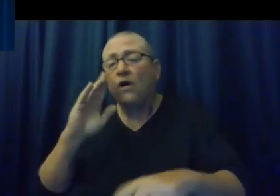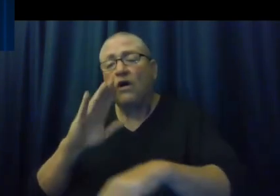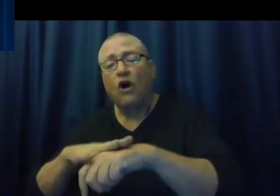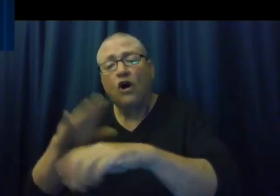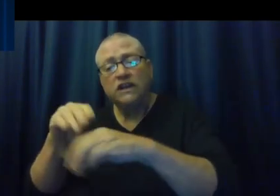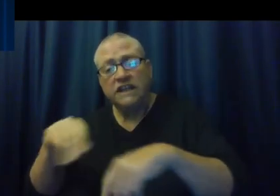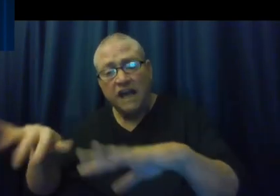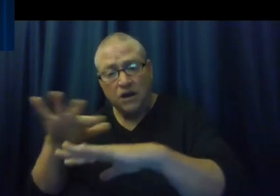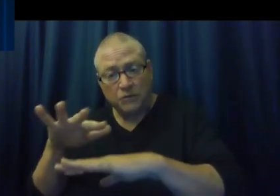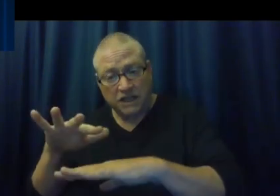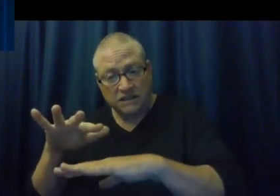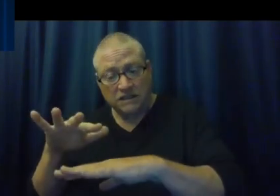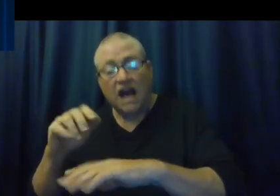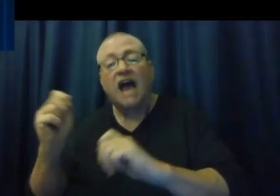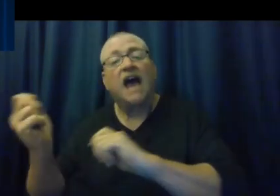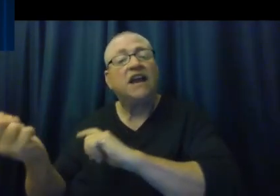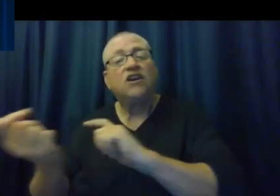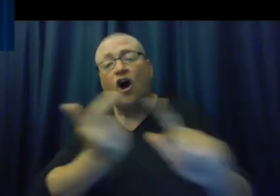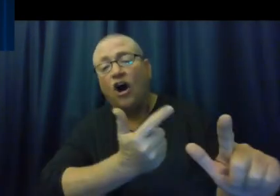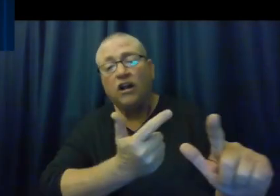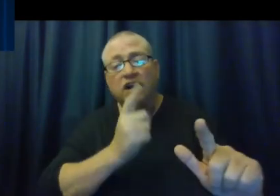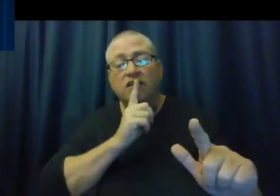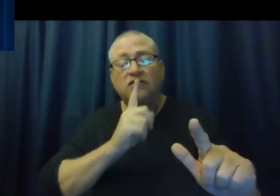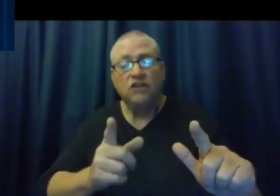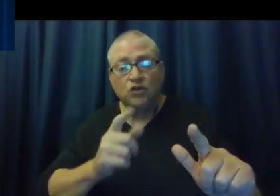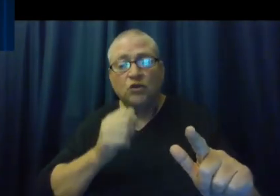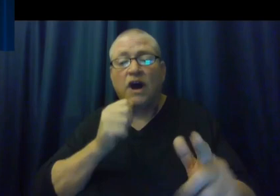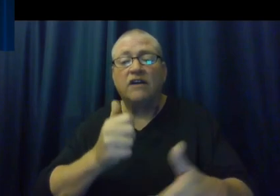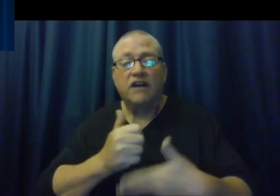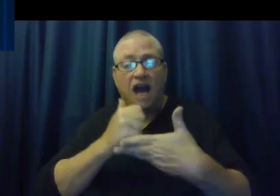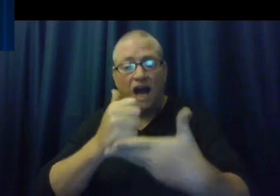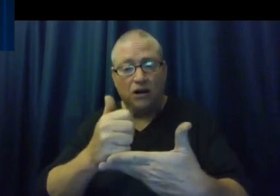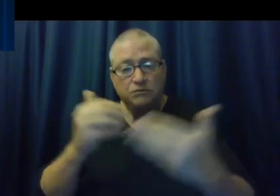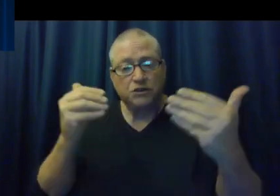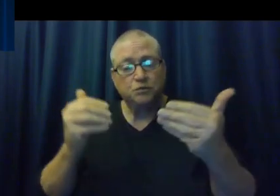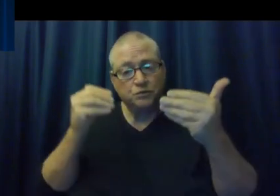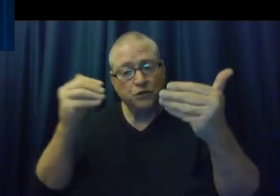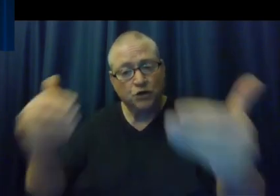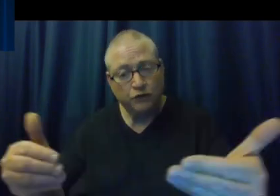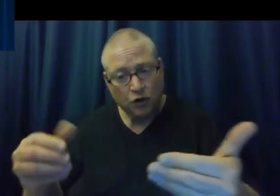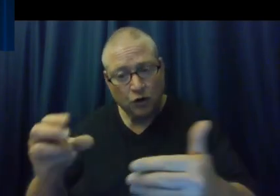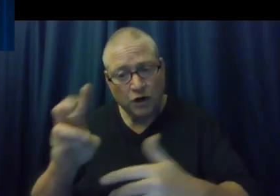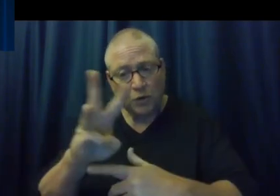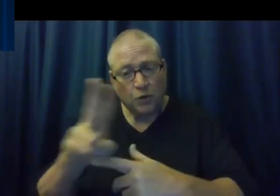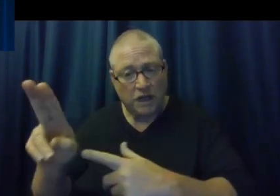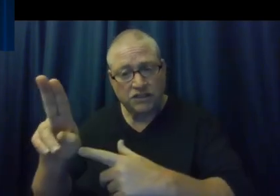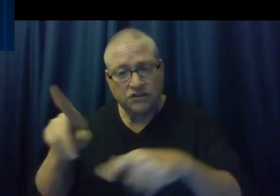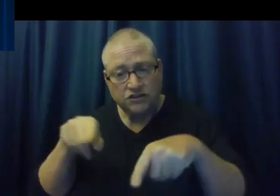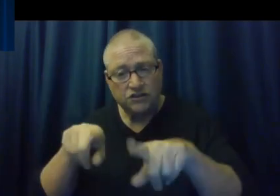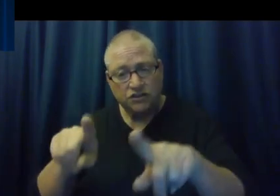and you all have in some way contributed to moving Western forward in these challenging times.